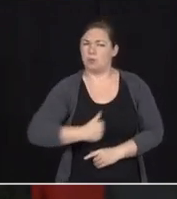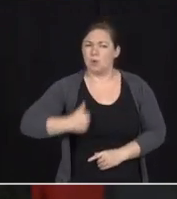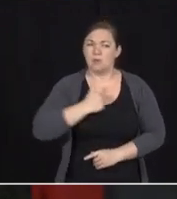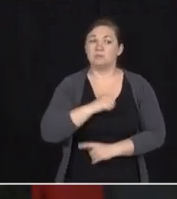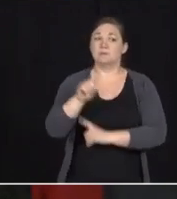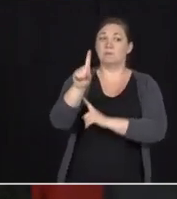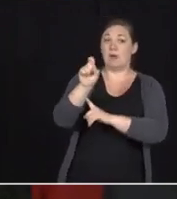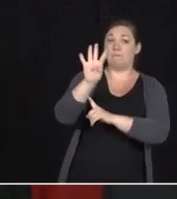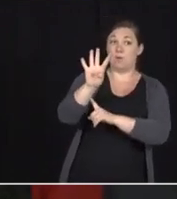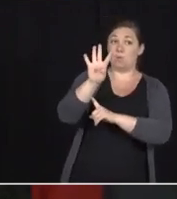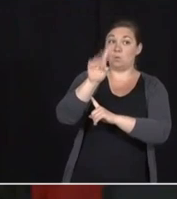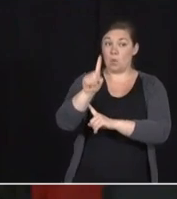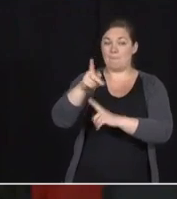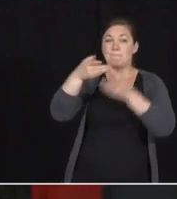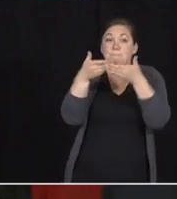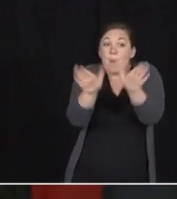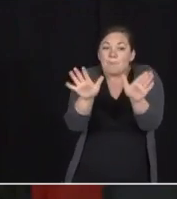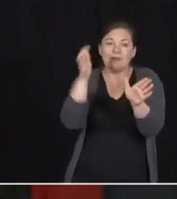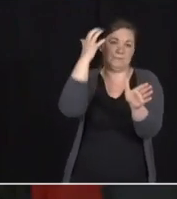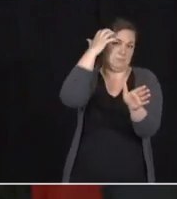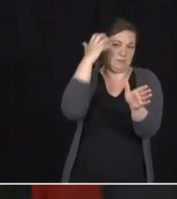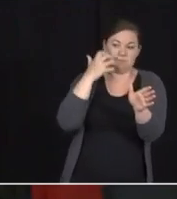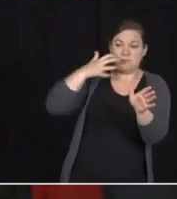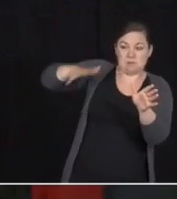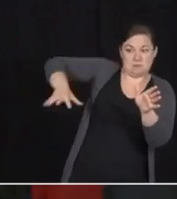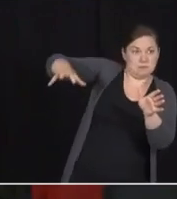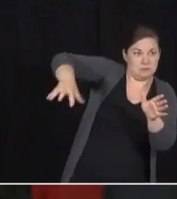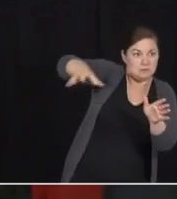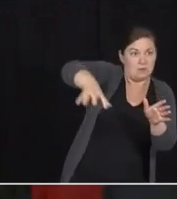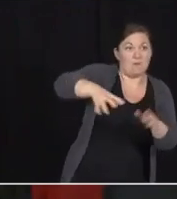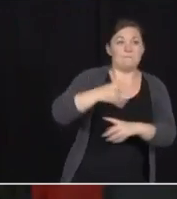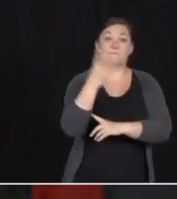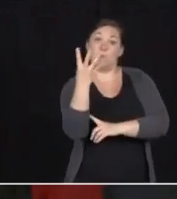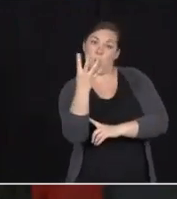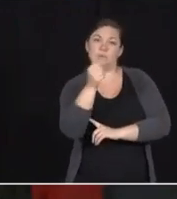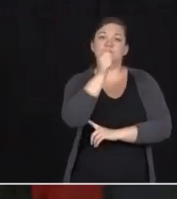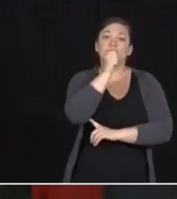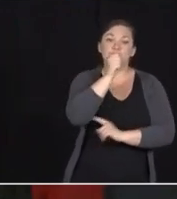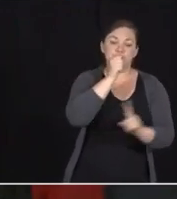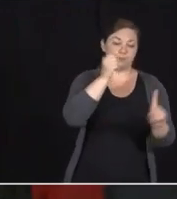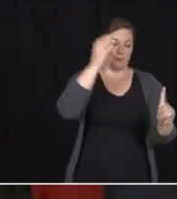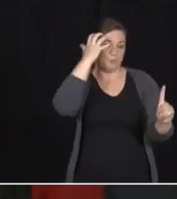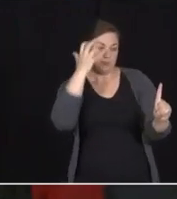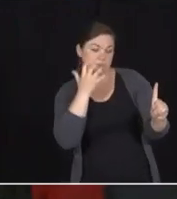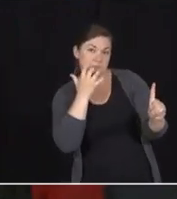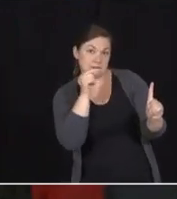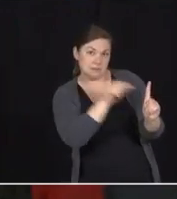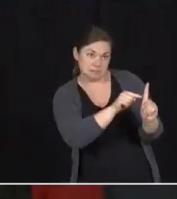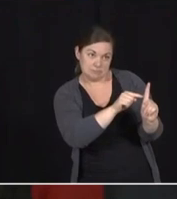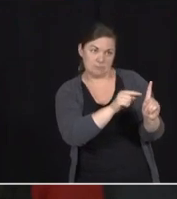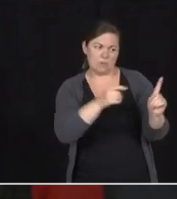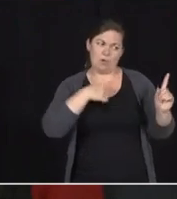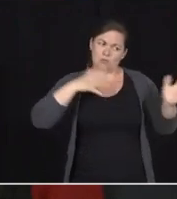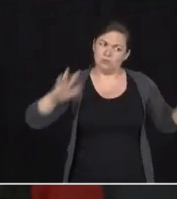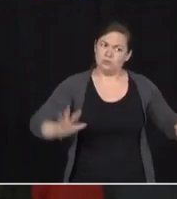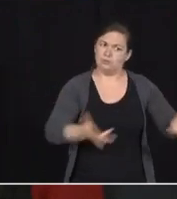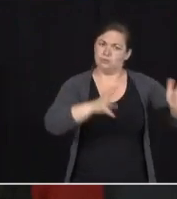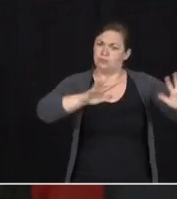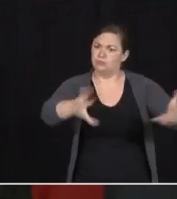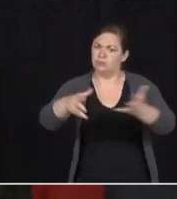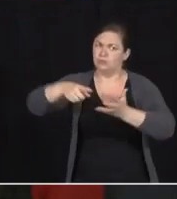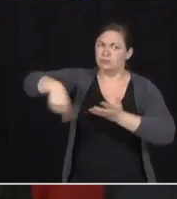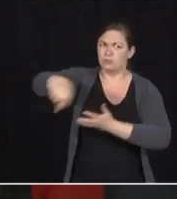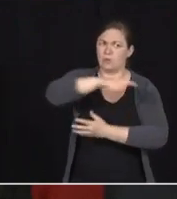four, 141 public hospitals, four private hospitals. I encourage them to test their staff. We initiated